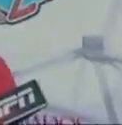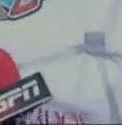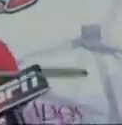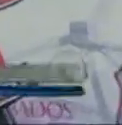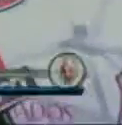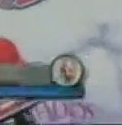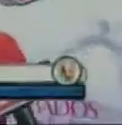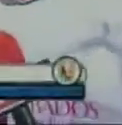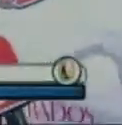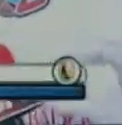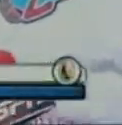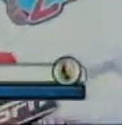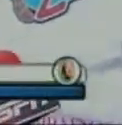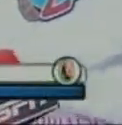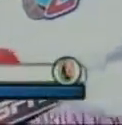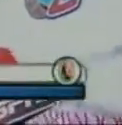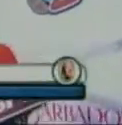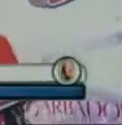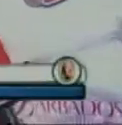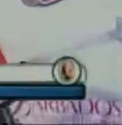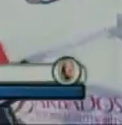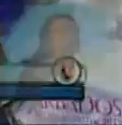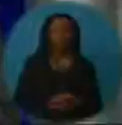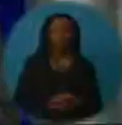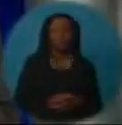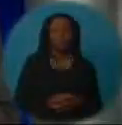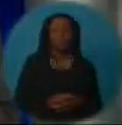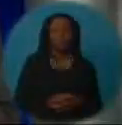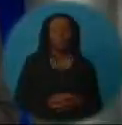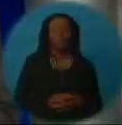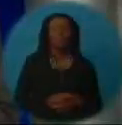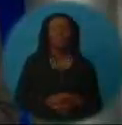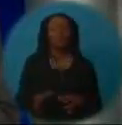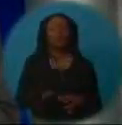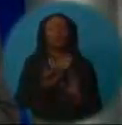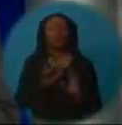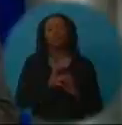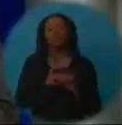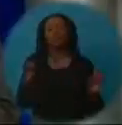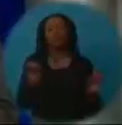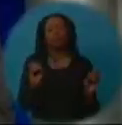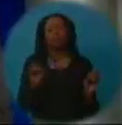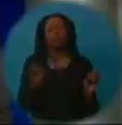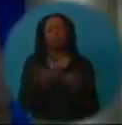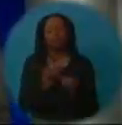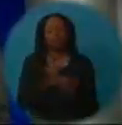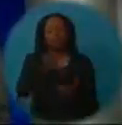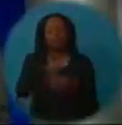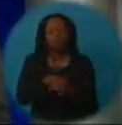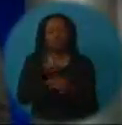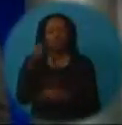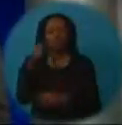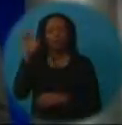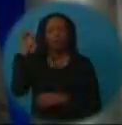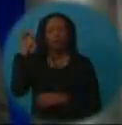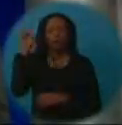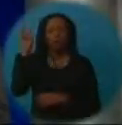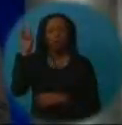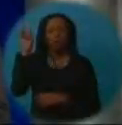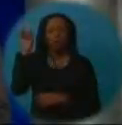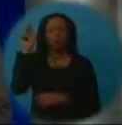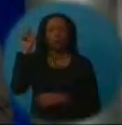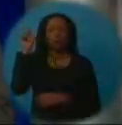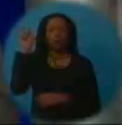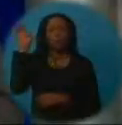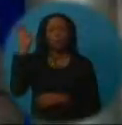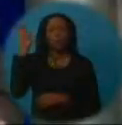squad but left out for the ODI trip. There's reportedly no room for frontline all-rounder Dwayne Bravo in the one-day international